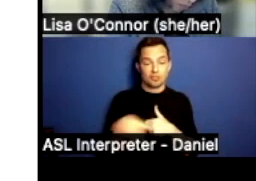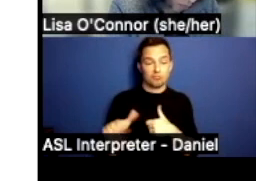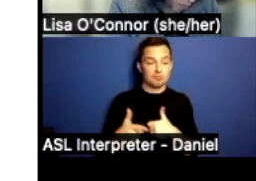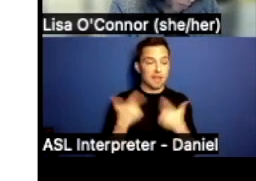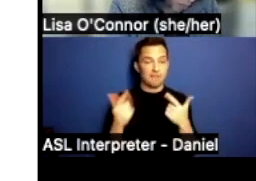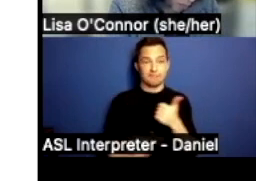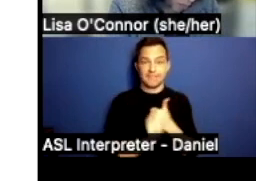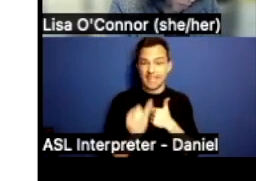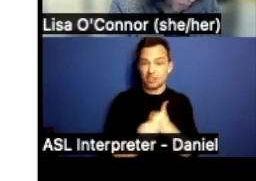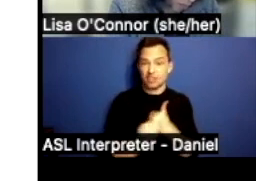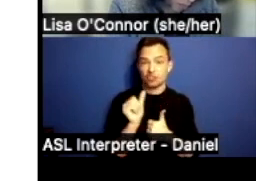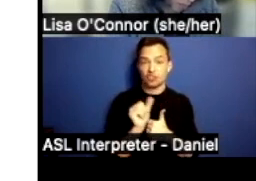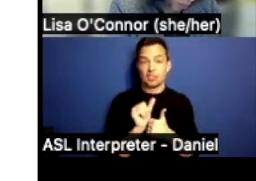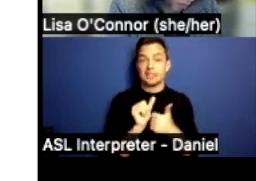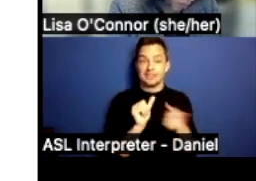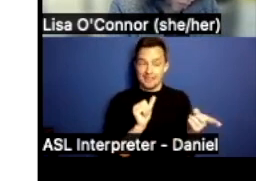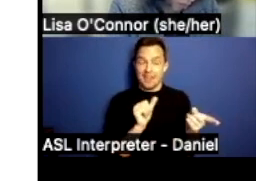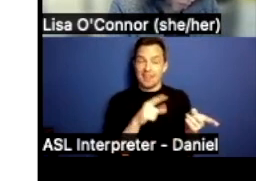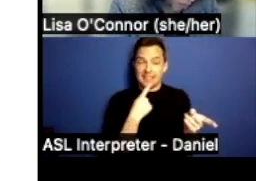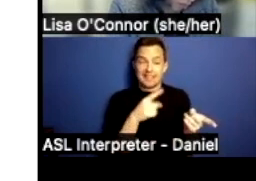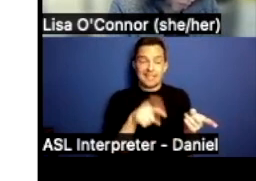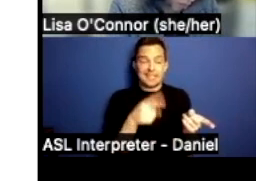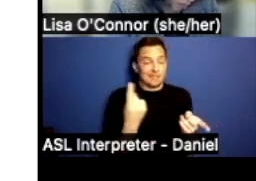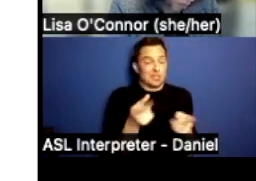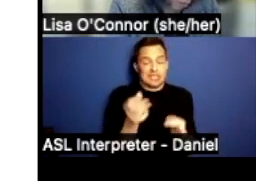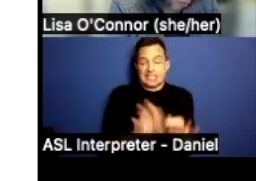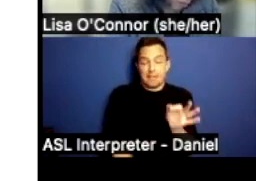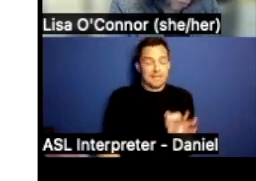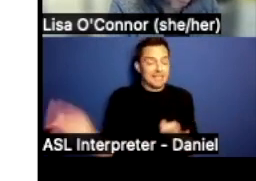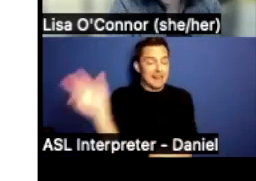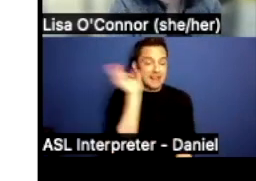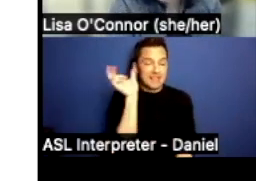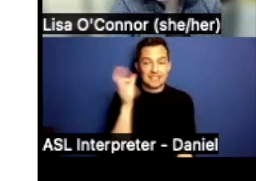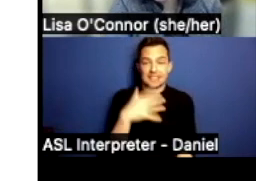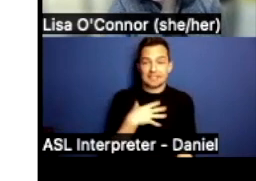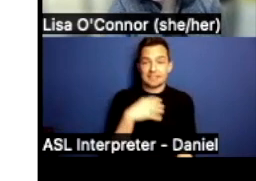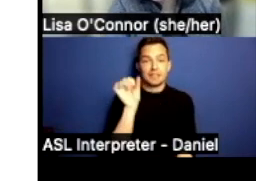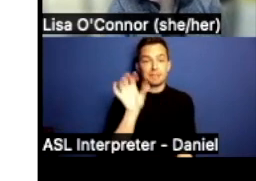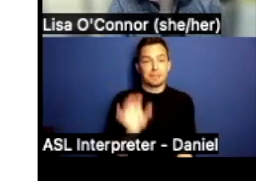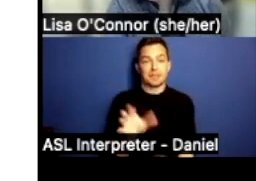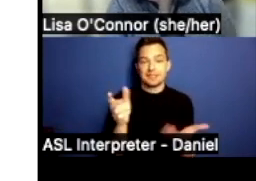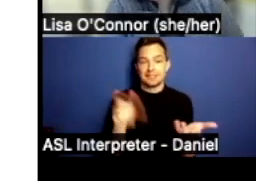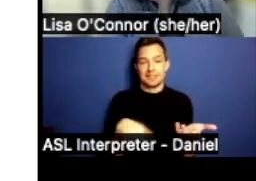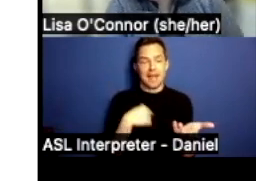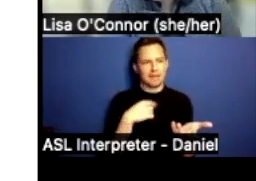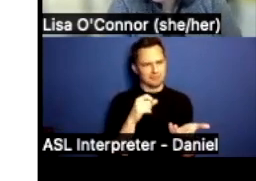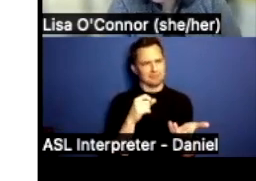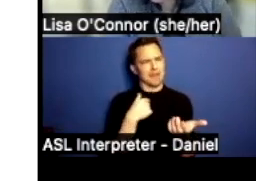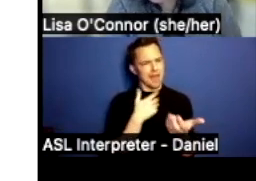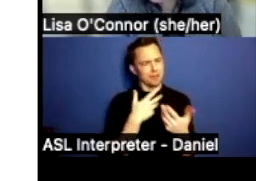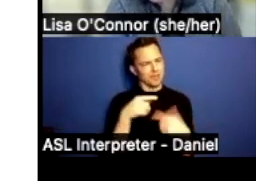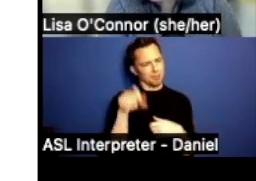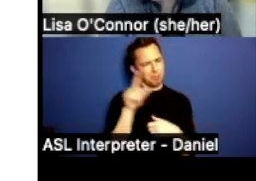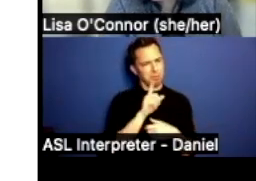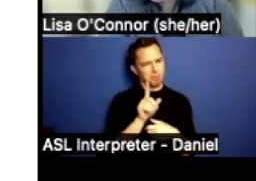danger, what they said they needed was for someone simply to listen. I would ask, because I found this really surprising,